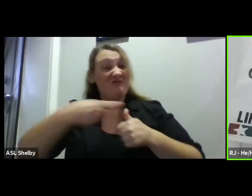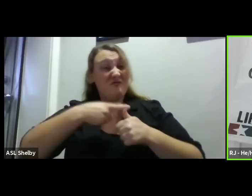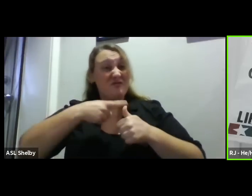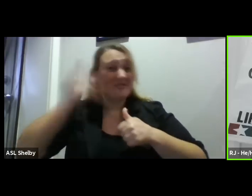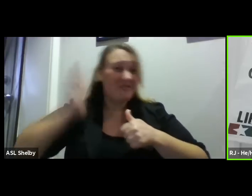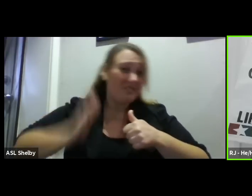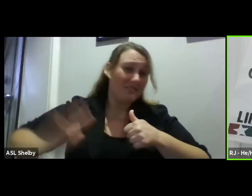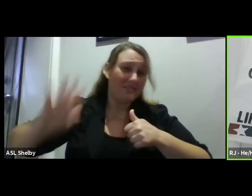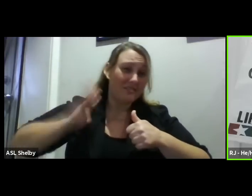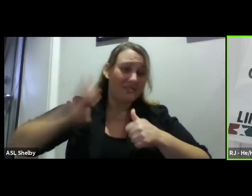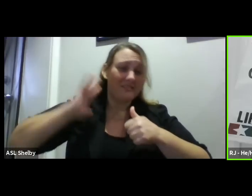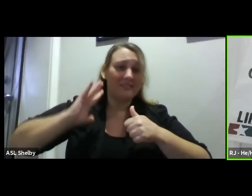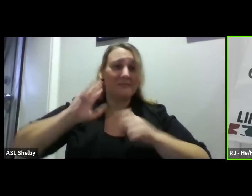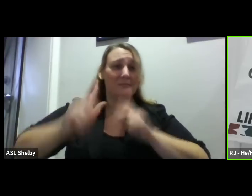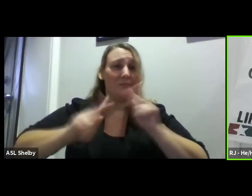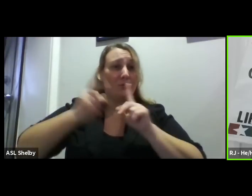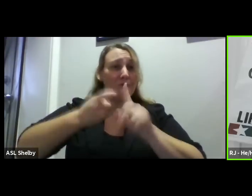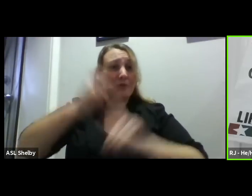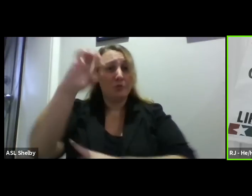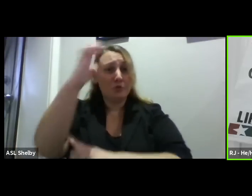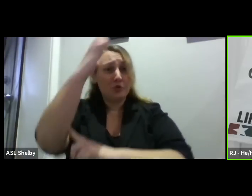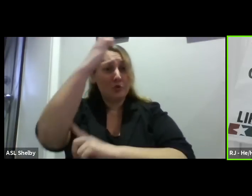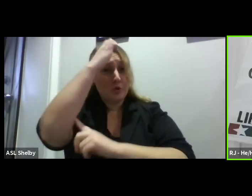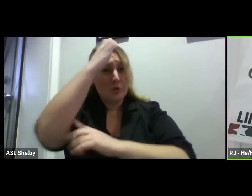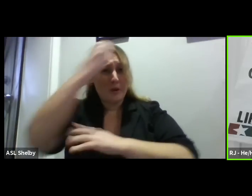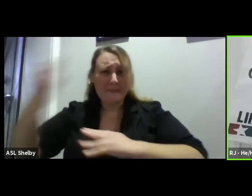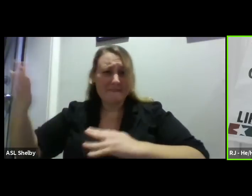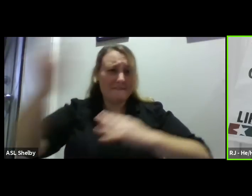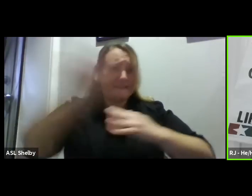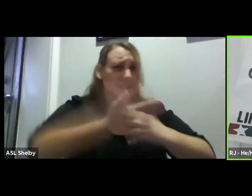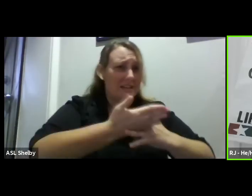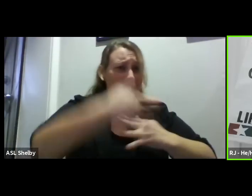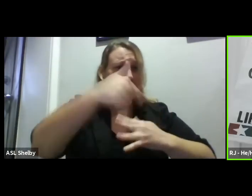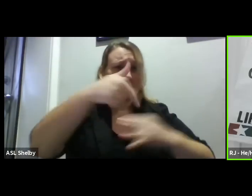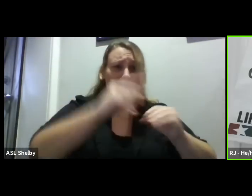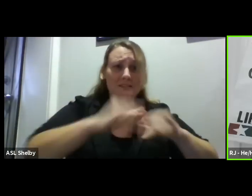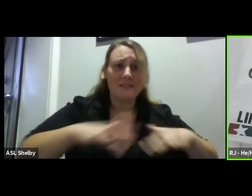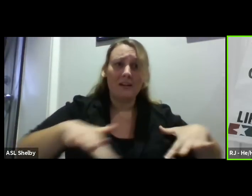and the first Africans were forcibly brought to this place.